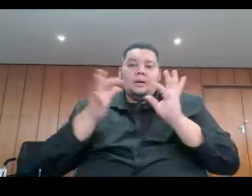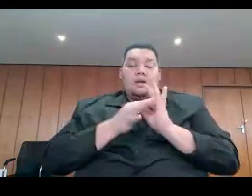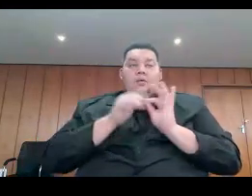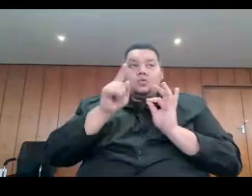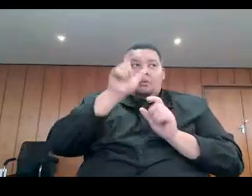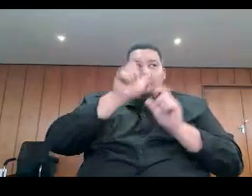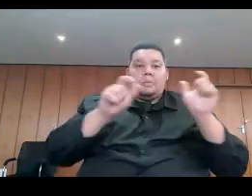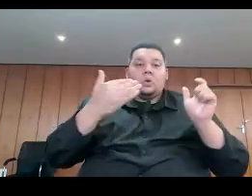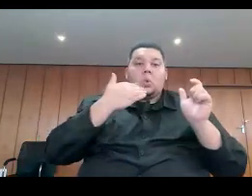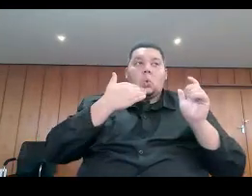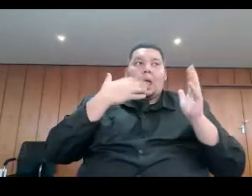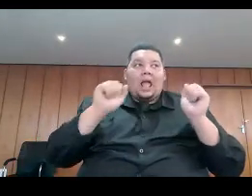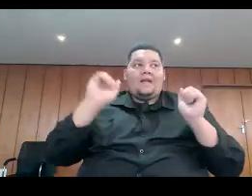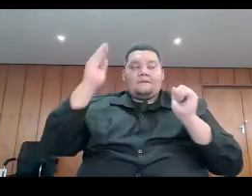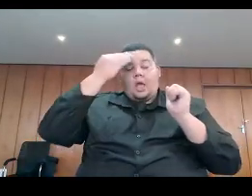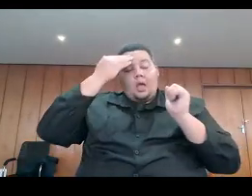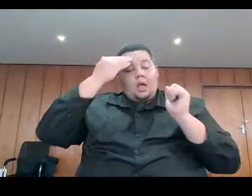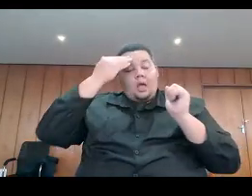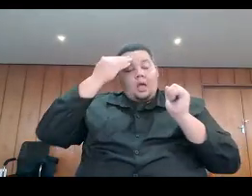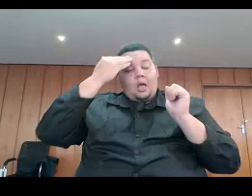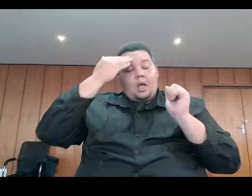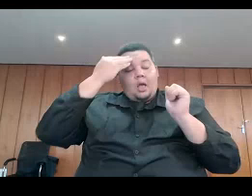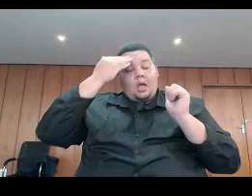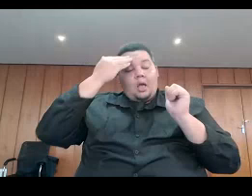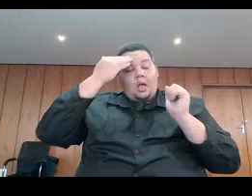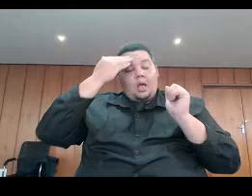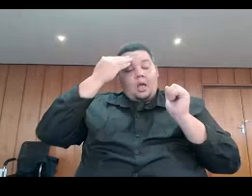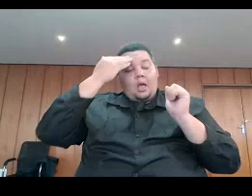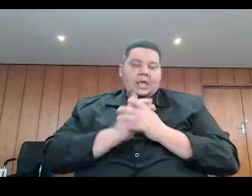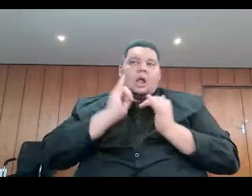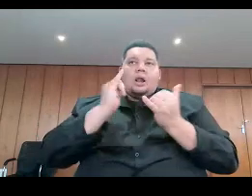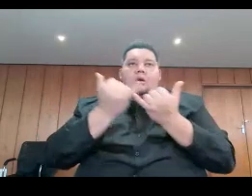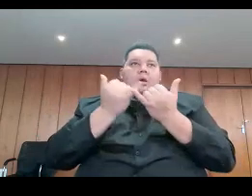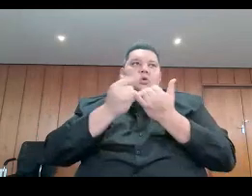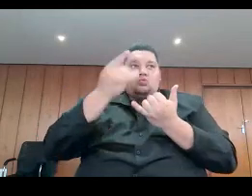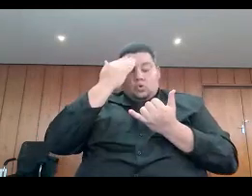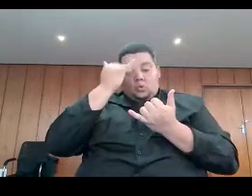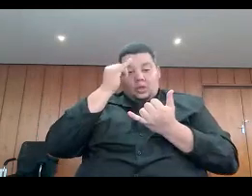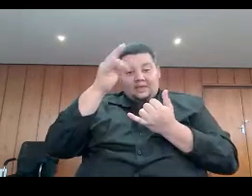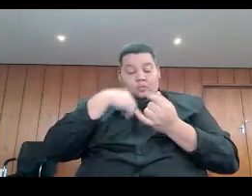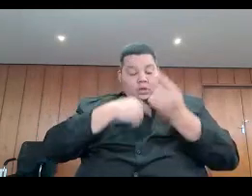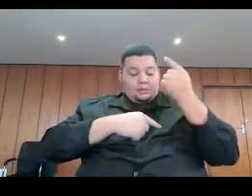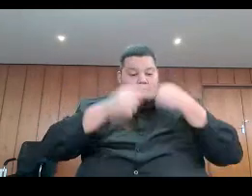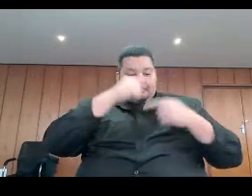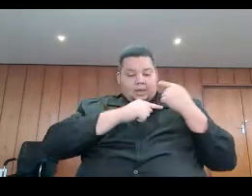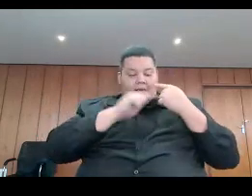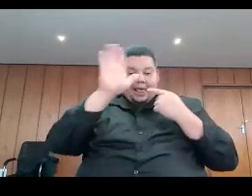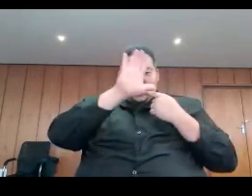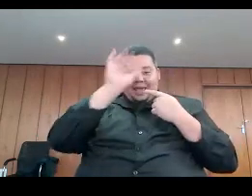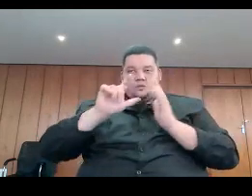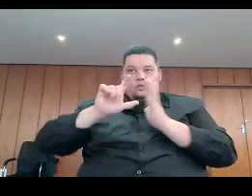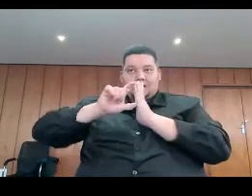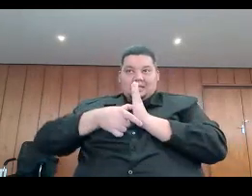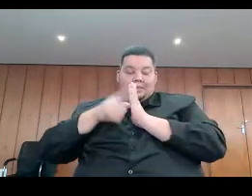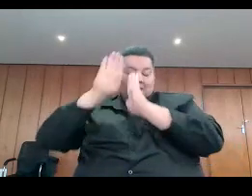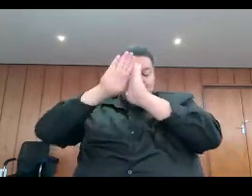an albinism condition. Okay, so, if we go back to the African Disability Protocol,